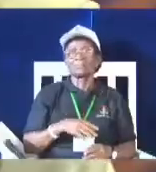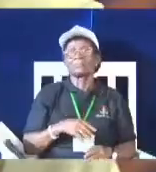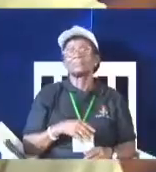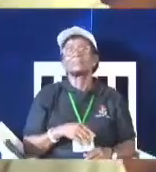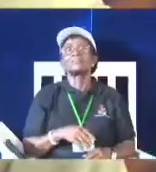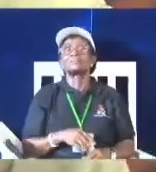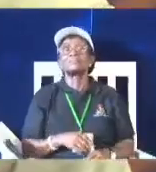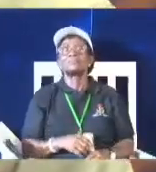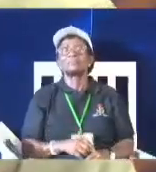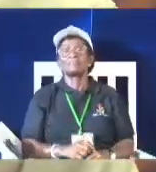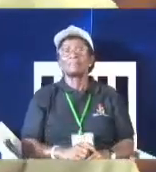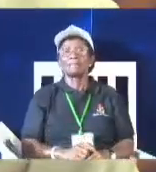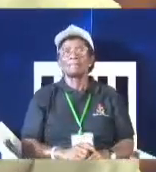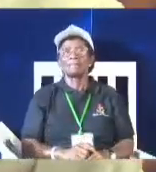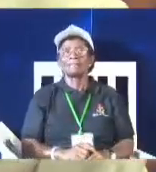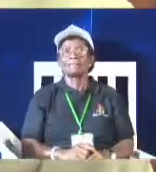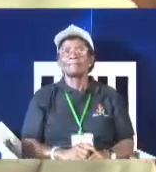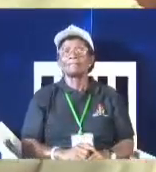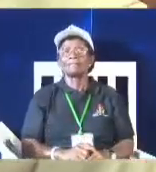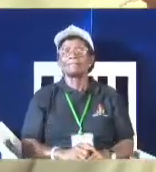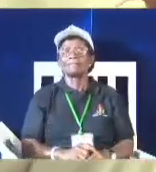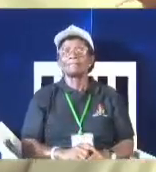However,